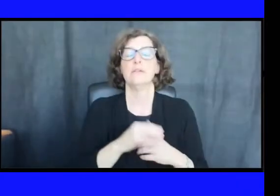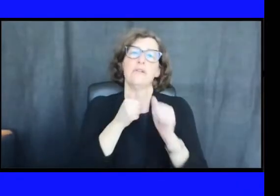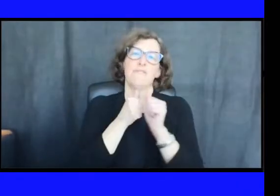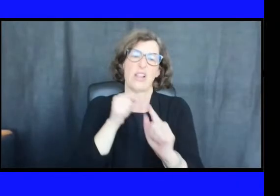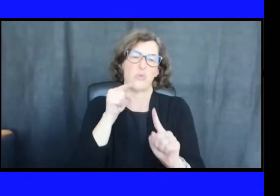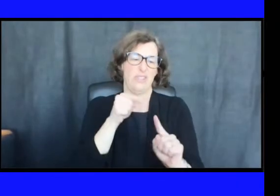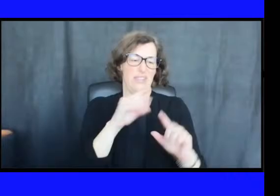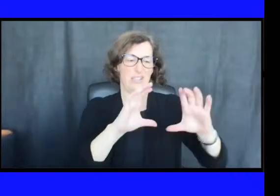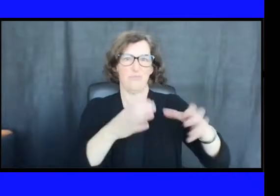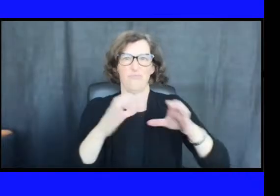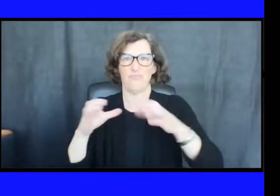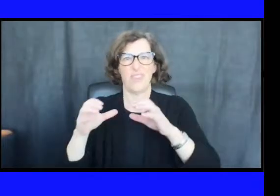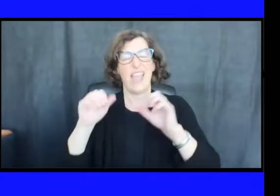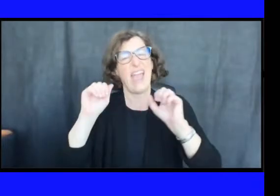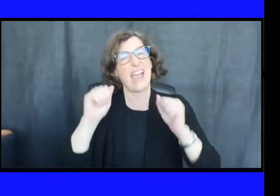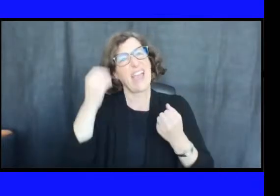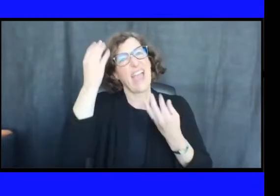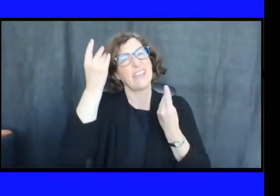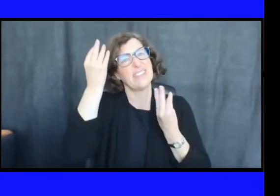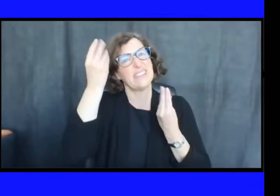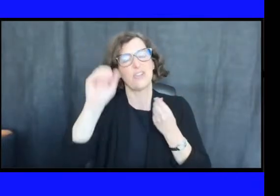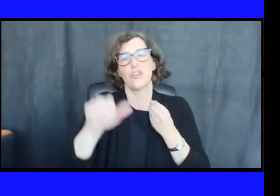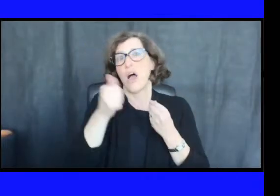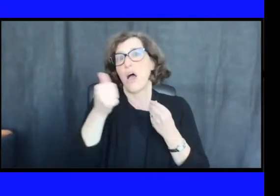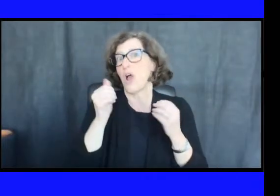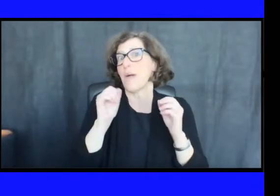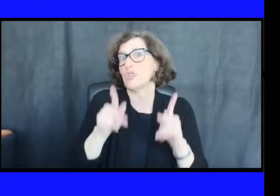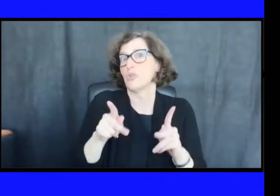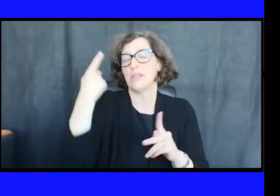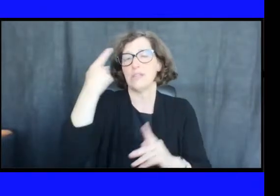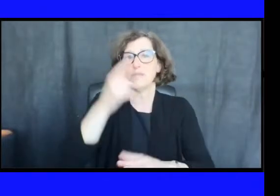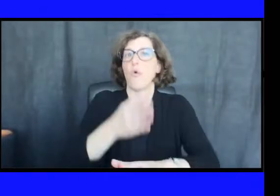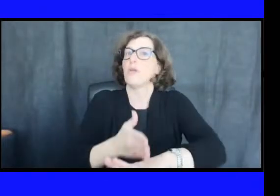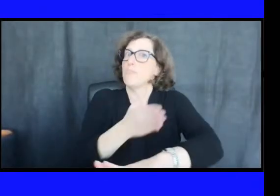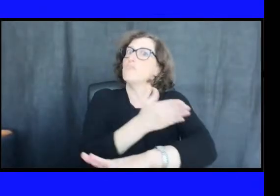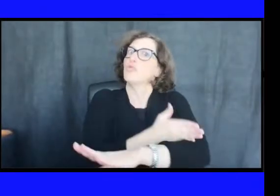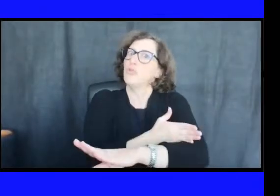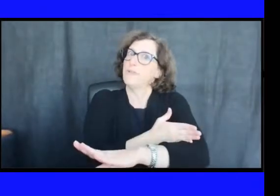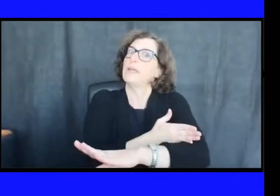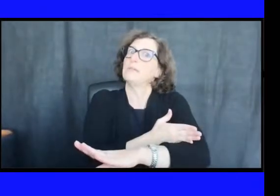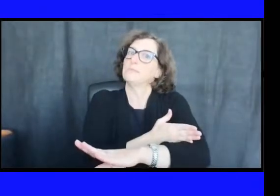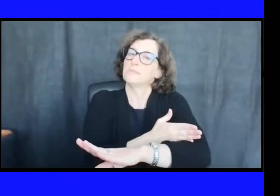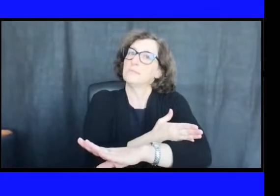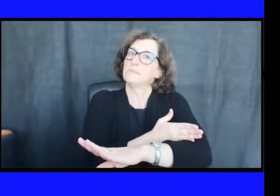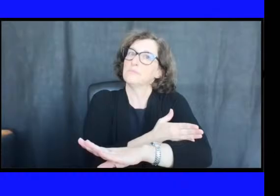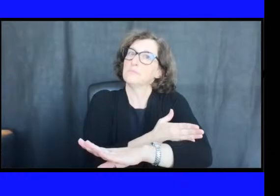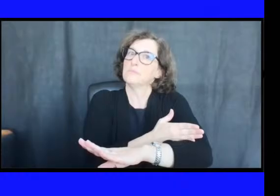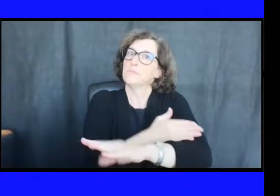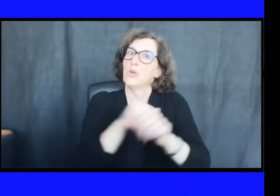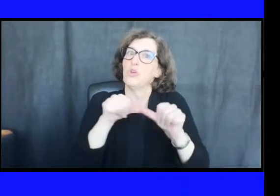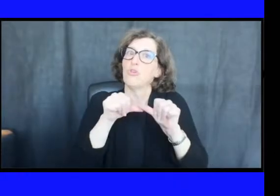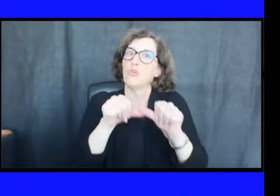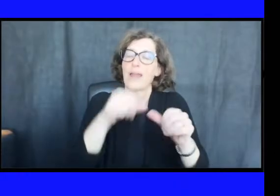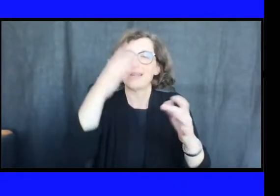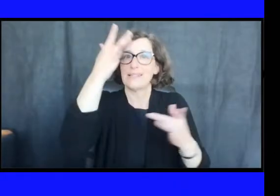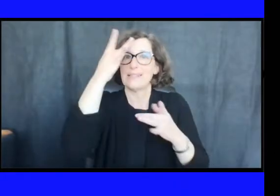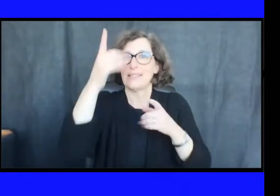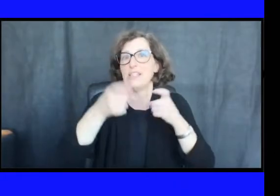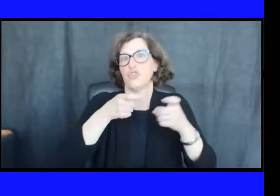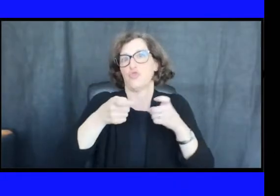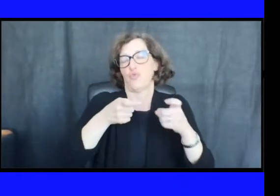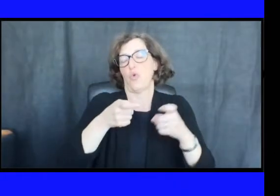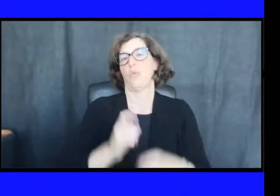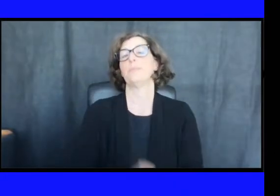Just to point out that the ability to slice data in different ways like this opens so many possibilities to live up to our sort